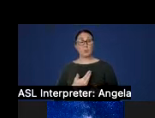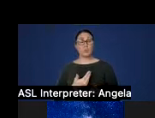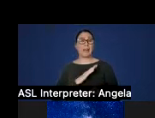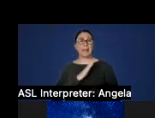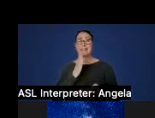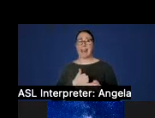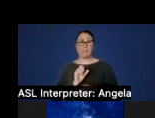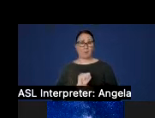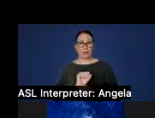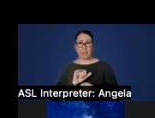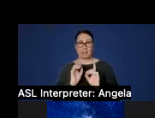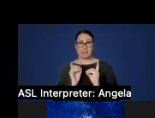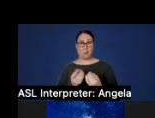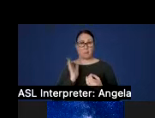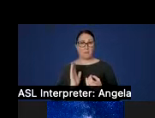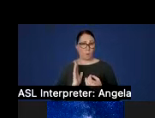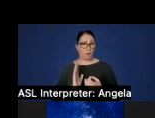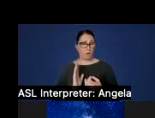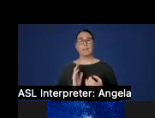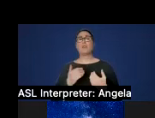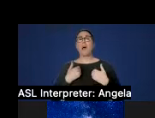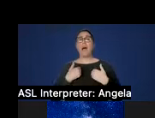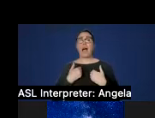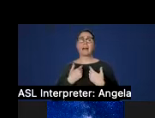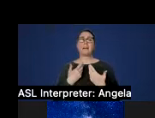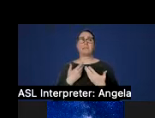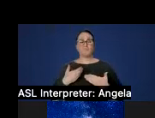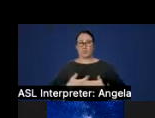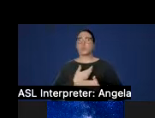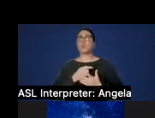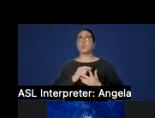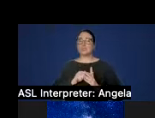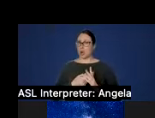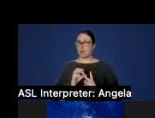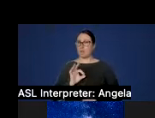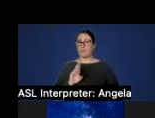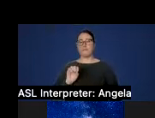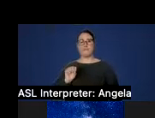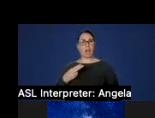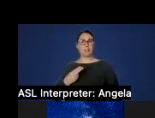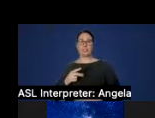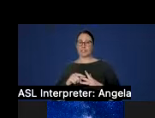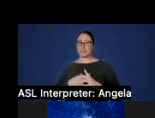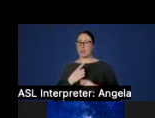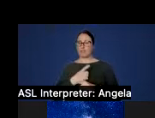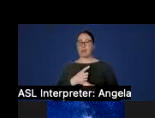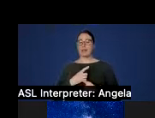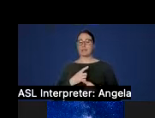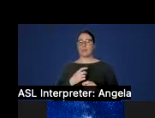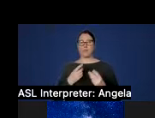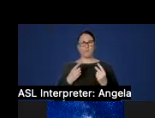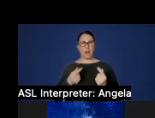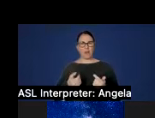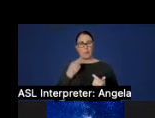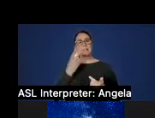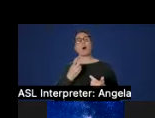in that department before, and so I had a fresh start. And I had already like right away seen that there was a strain in between the